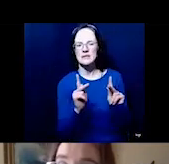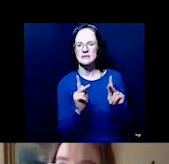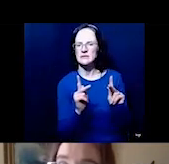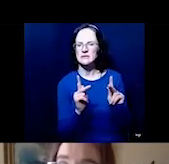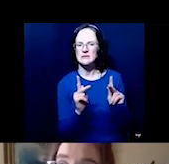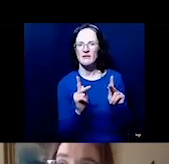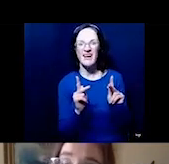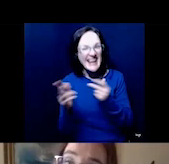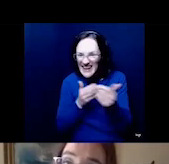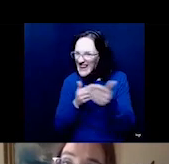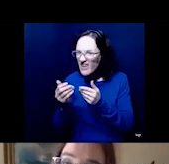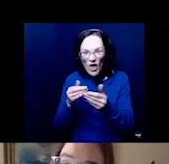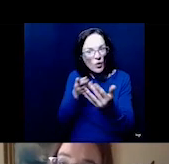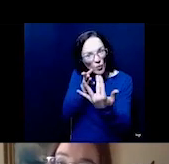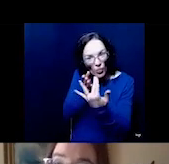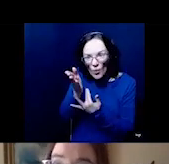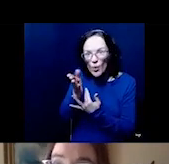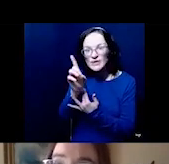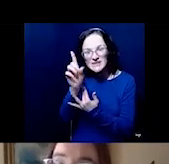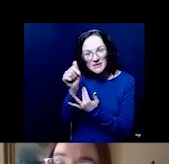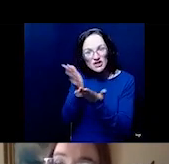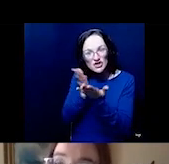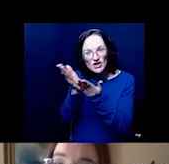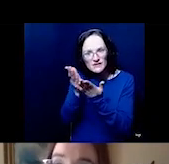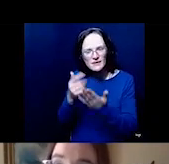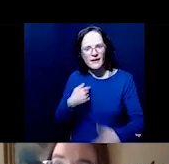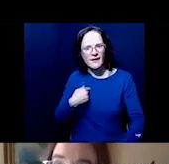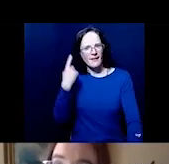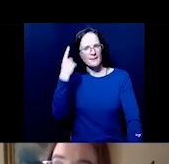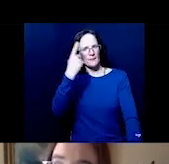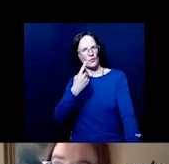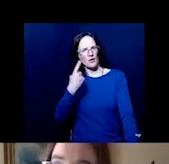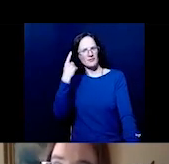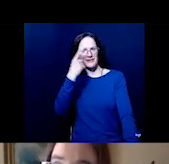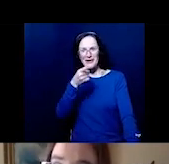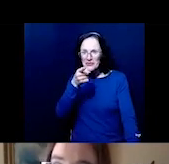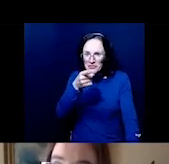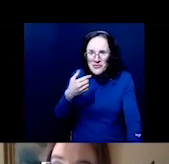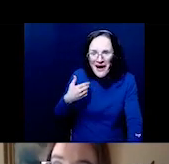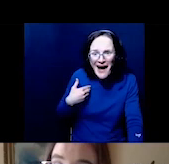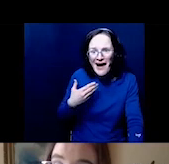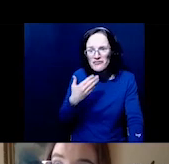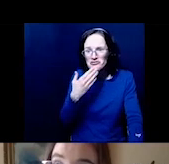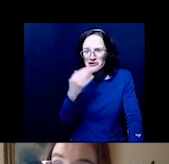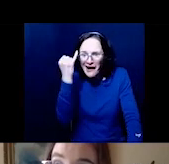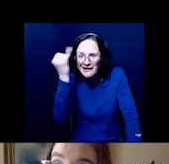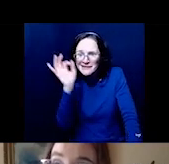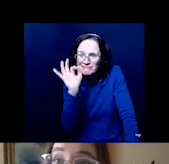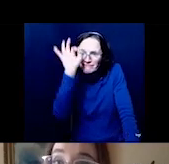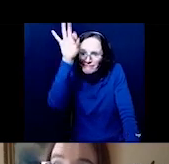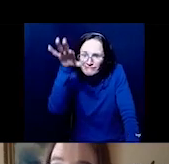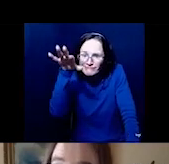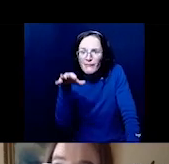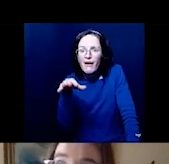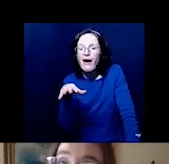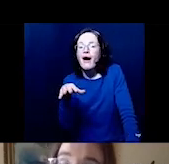disability services. And I was wondering if you had like any tips on how to navigate that, because you